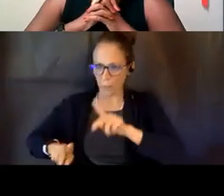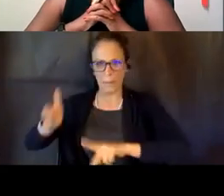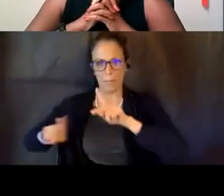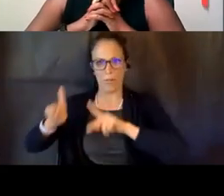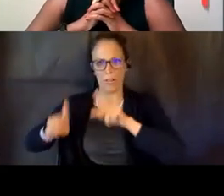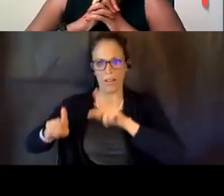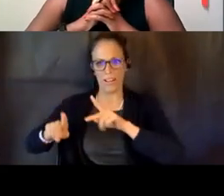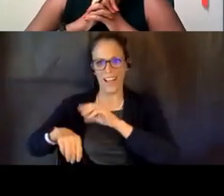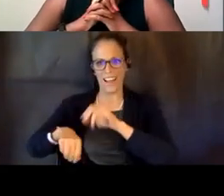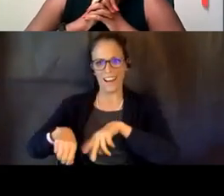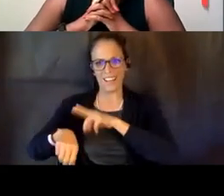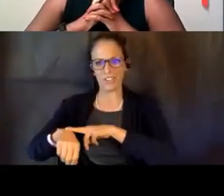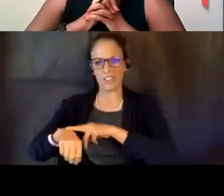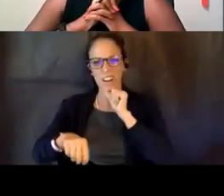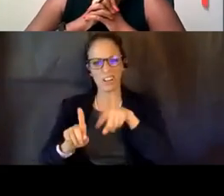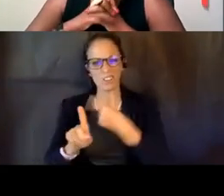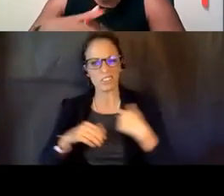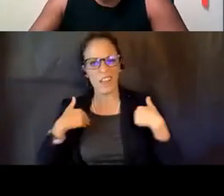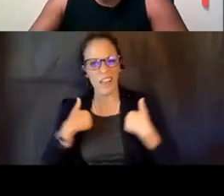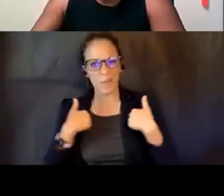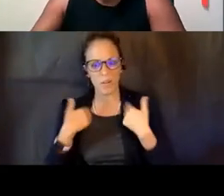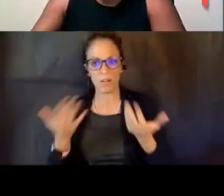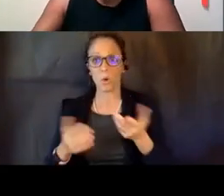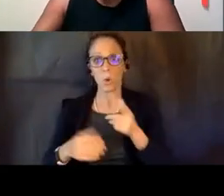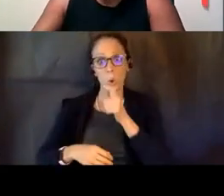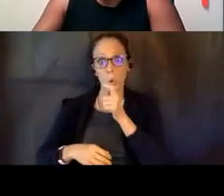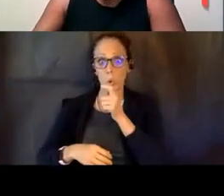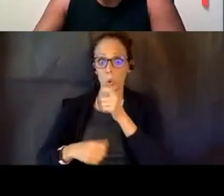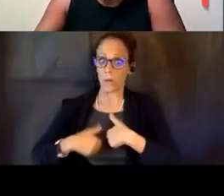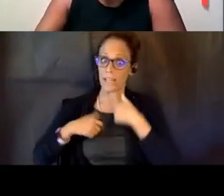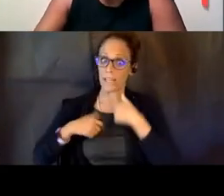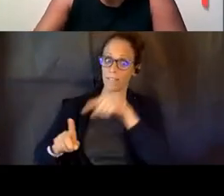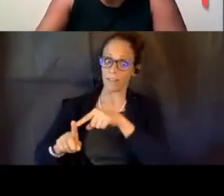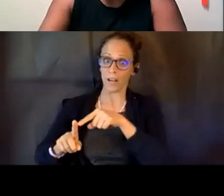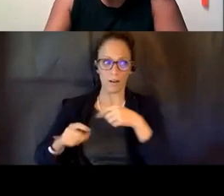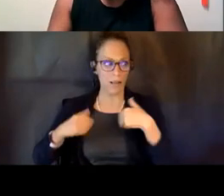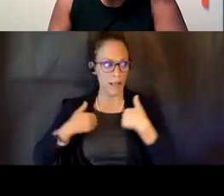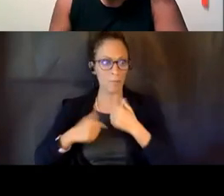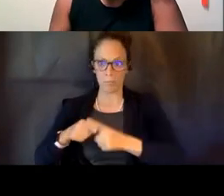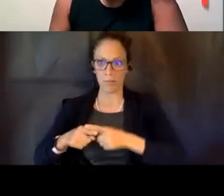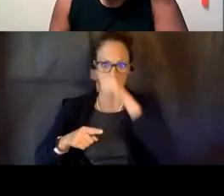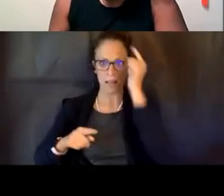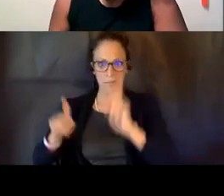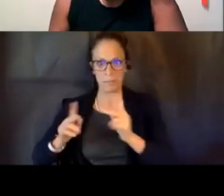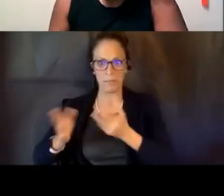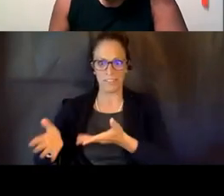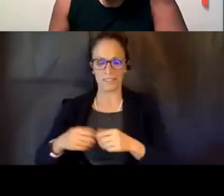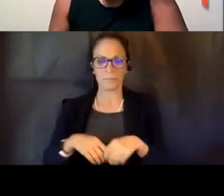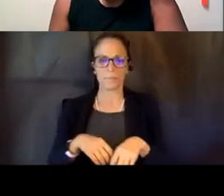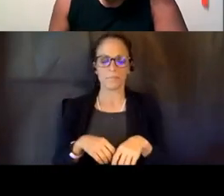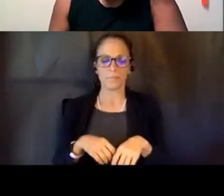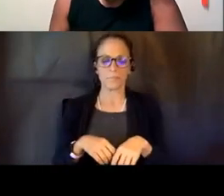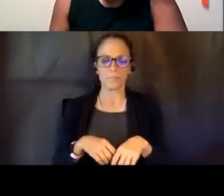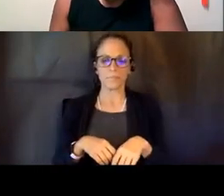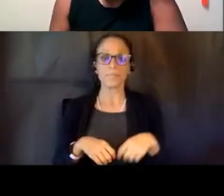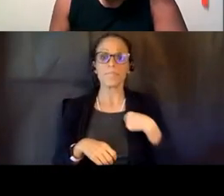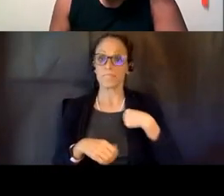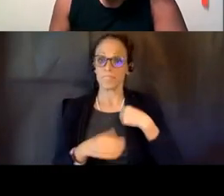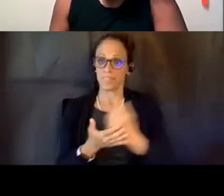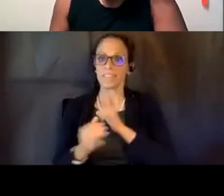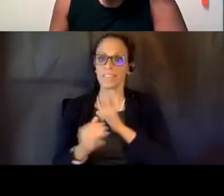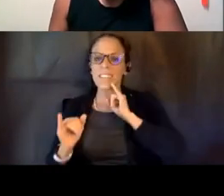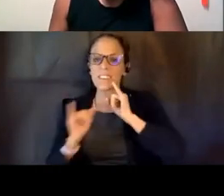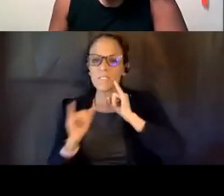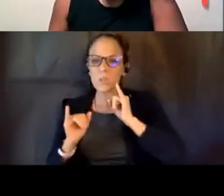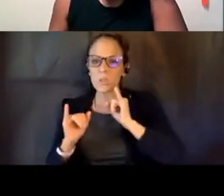And Black people weren't the only ones who were in this space. But one of the things that, one of the work for myself was to interview Black people who's